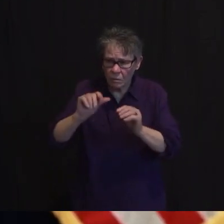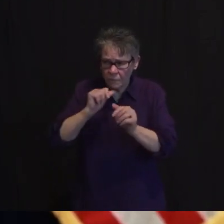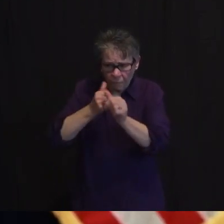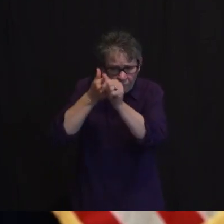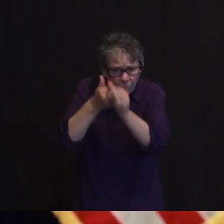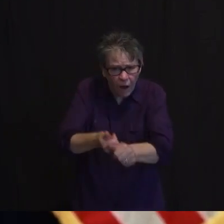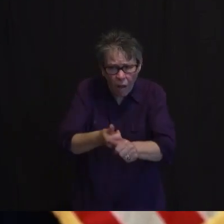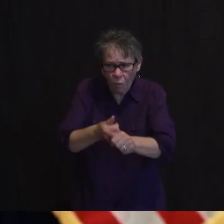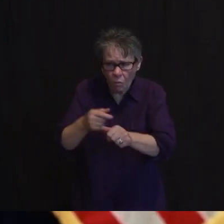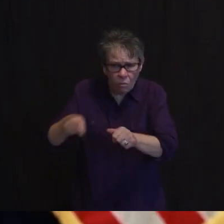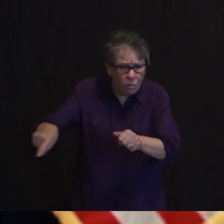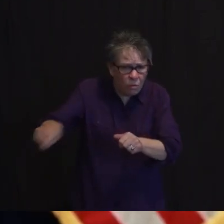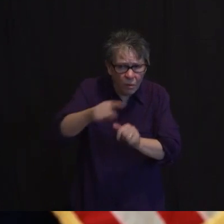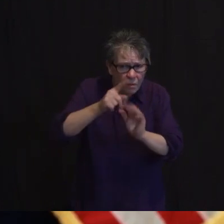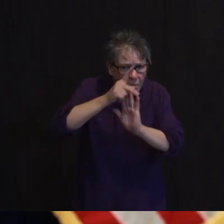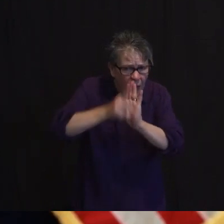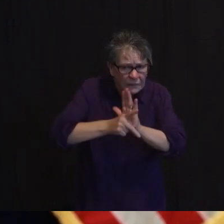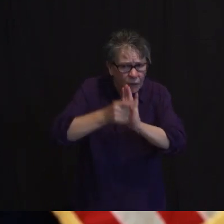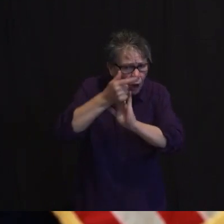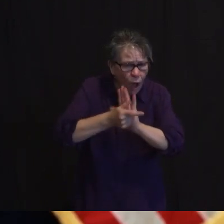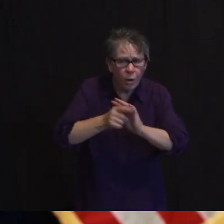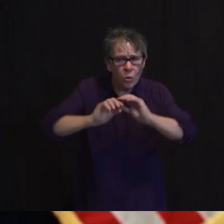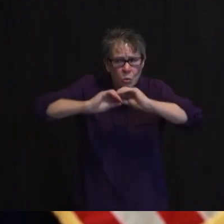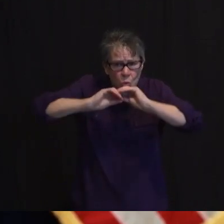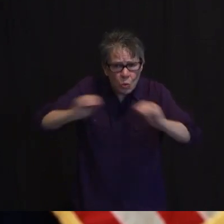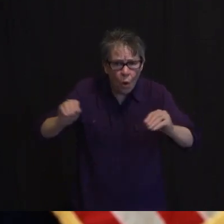Individual assessments would be taken, right? Yes.